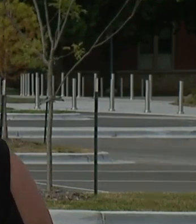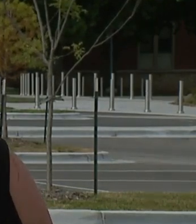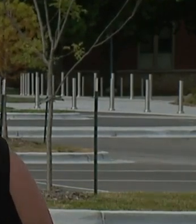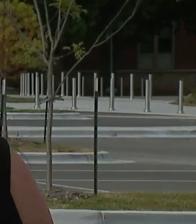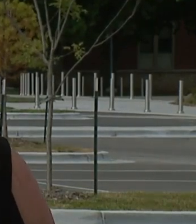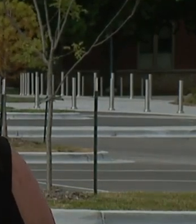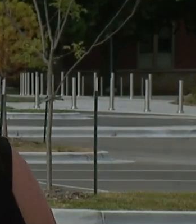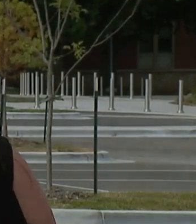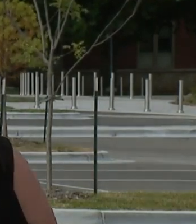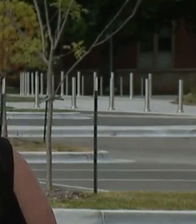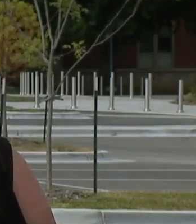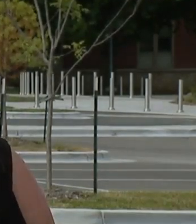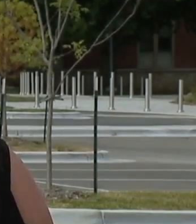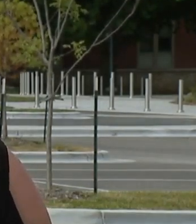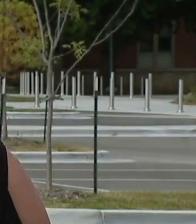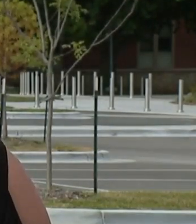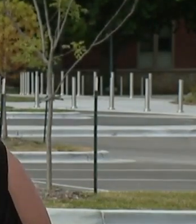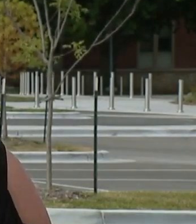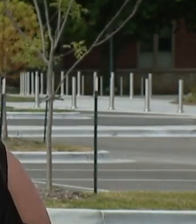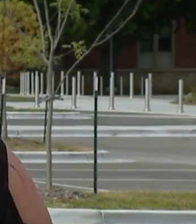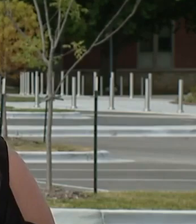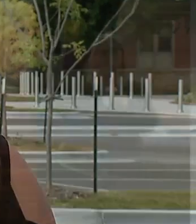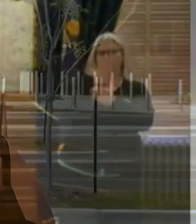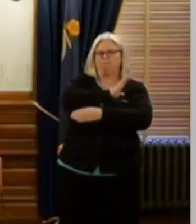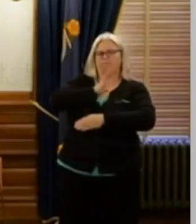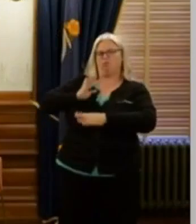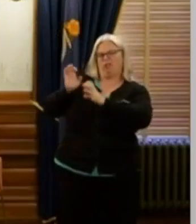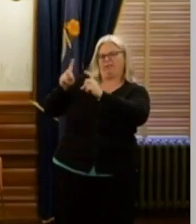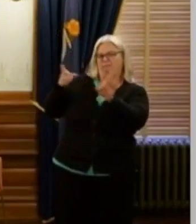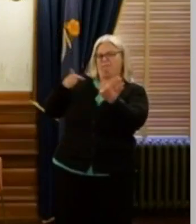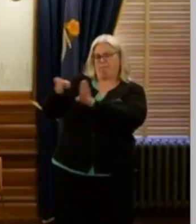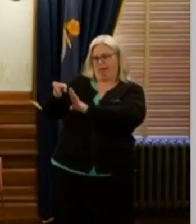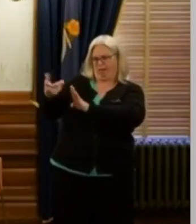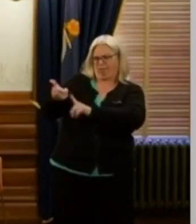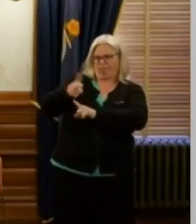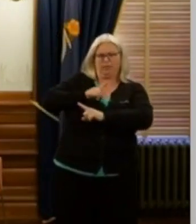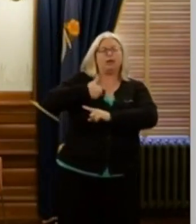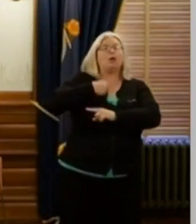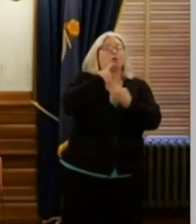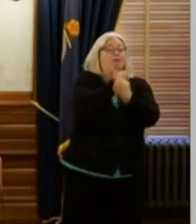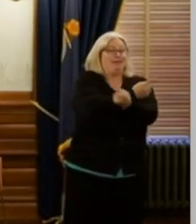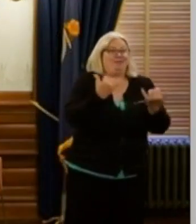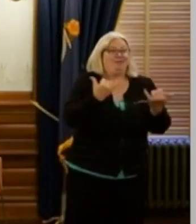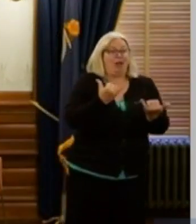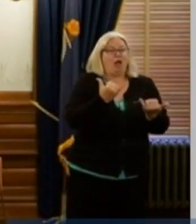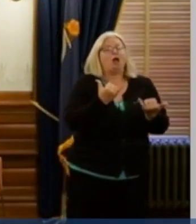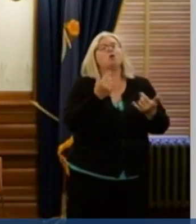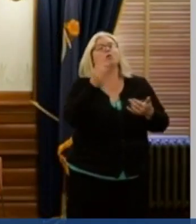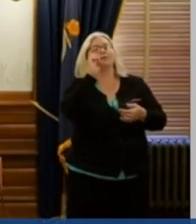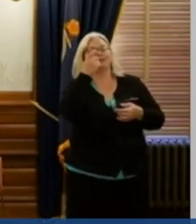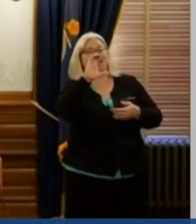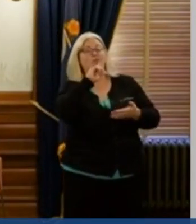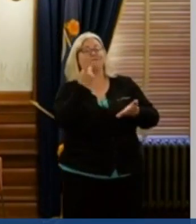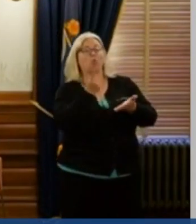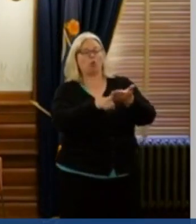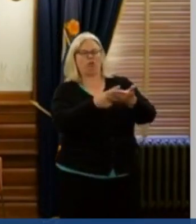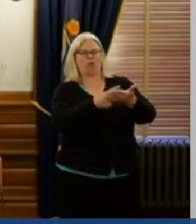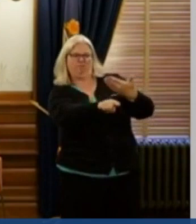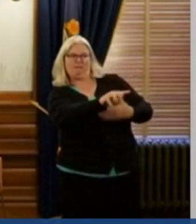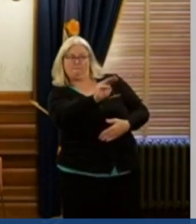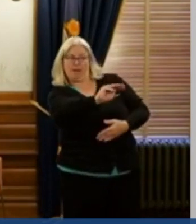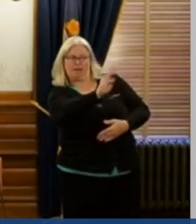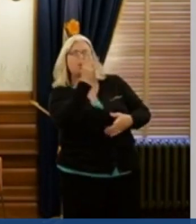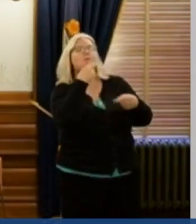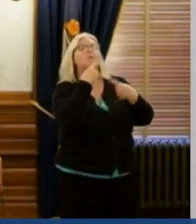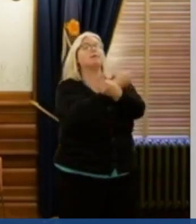be starting off the year in their classroom with their students. I'm announcing now that I will be issuing an executive order next